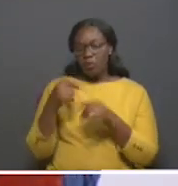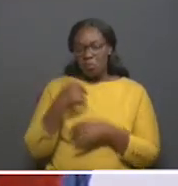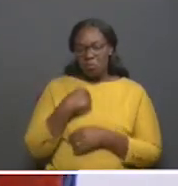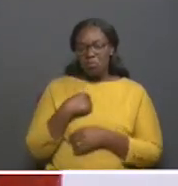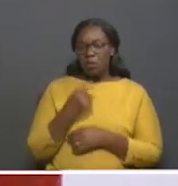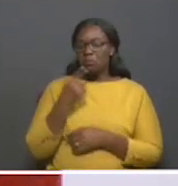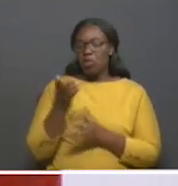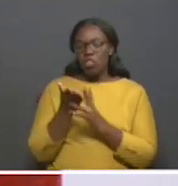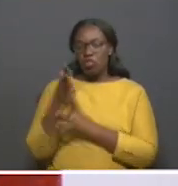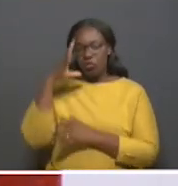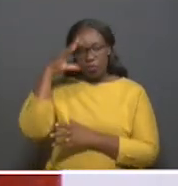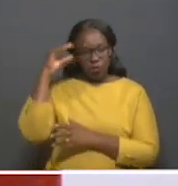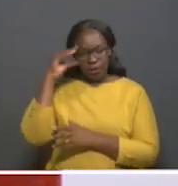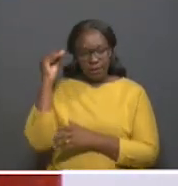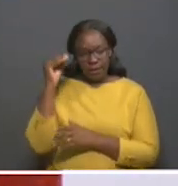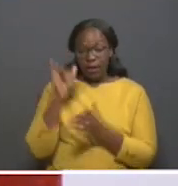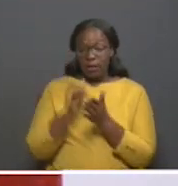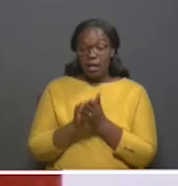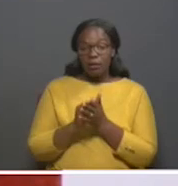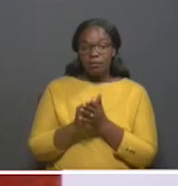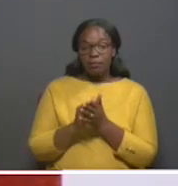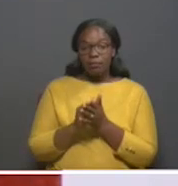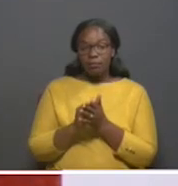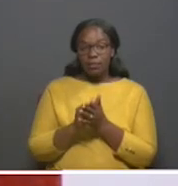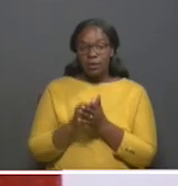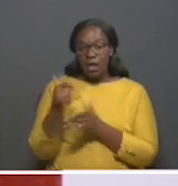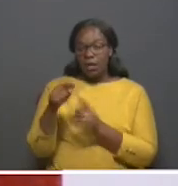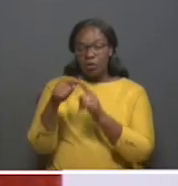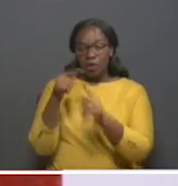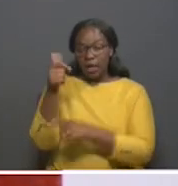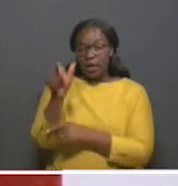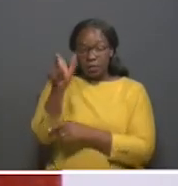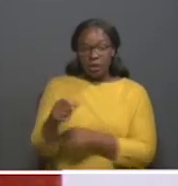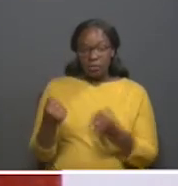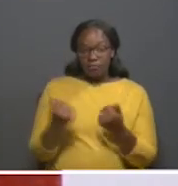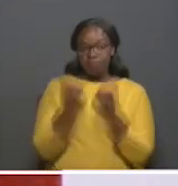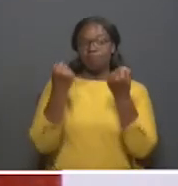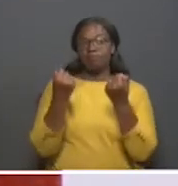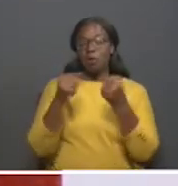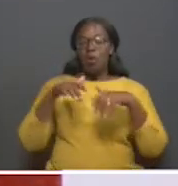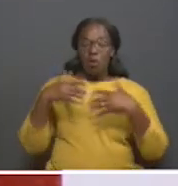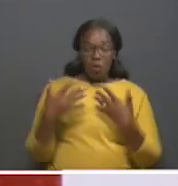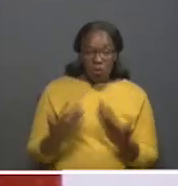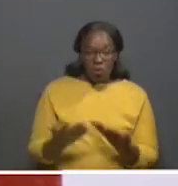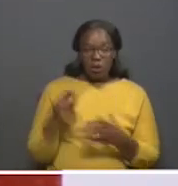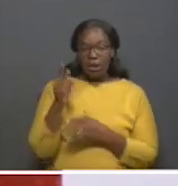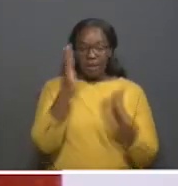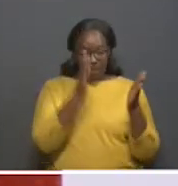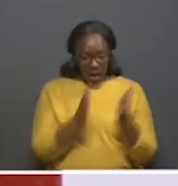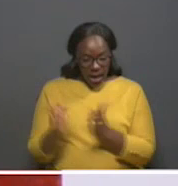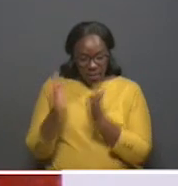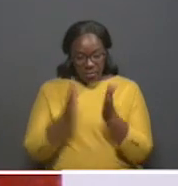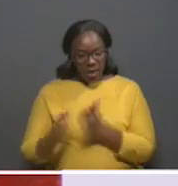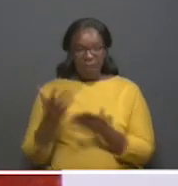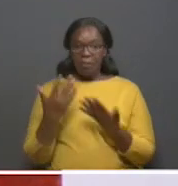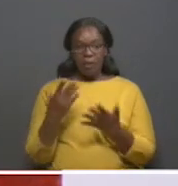to you through Moses, that the slayer who kills anyone accidentally or unintentionally may